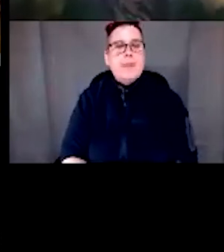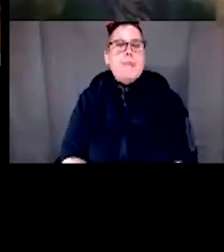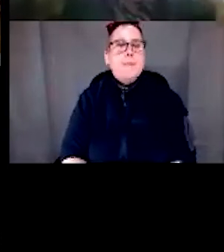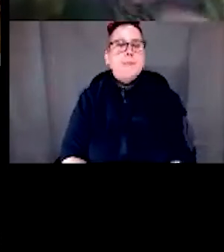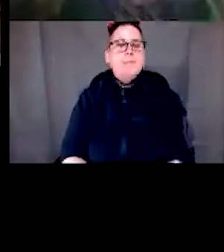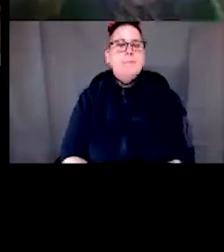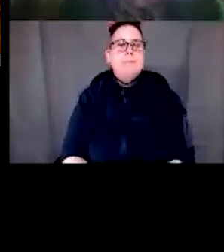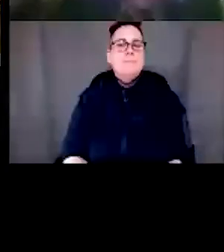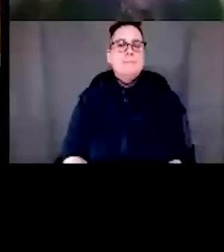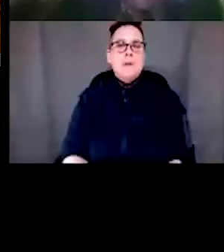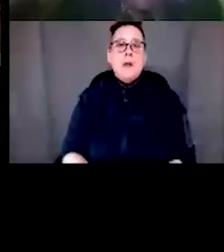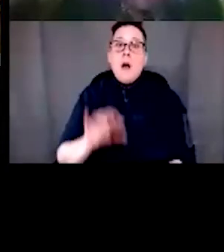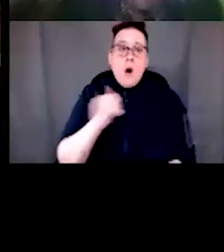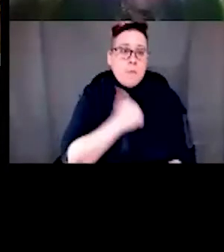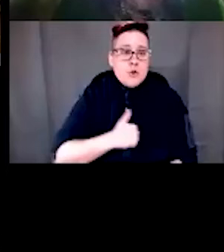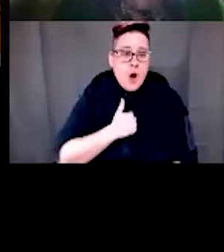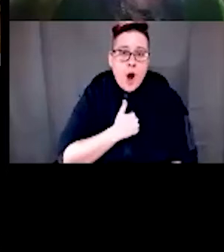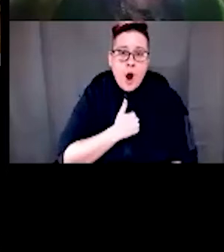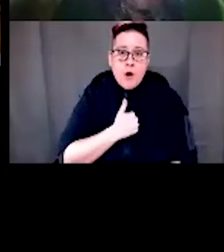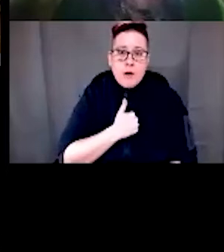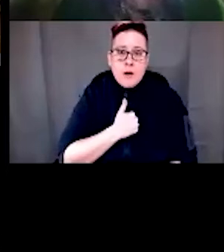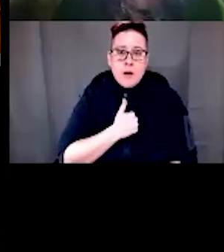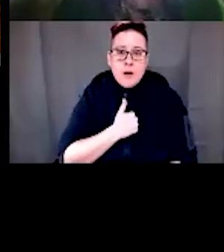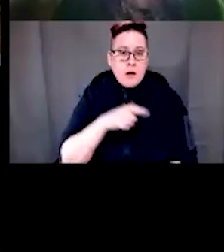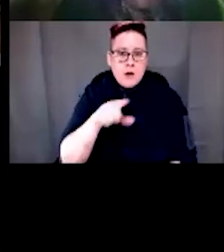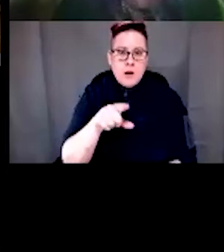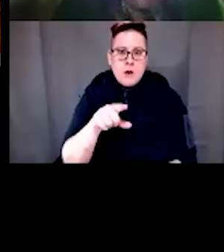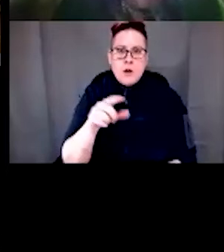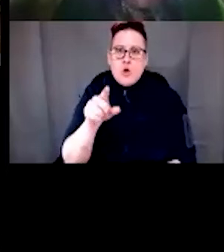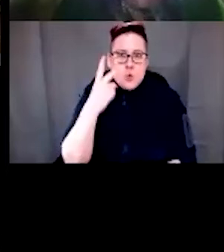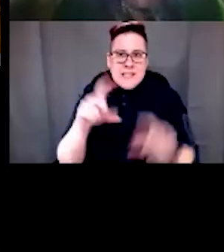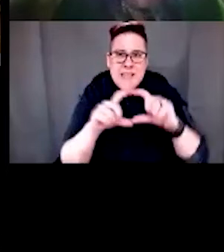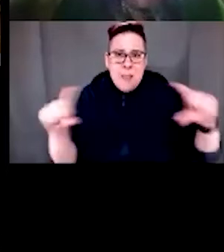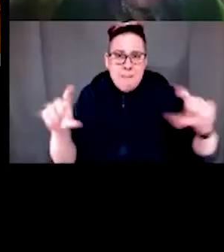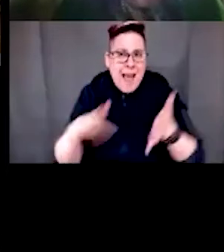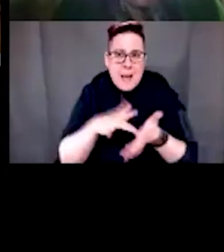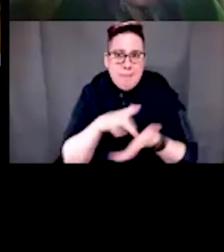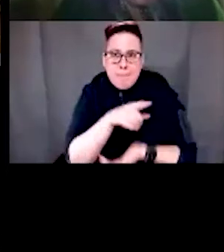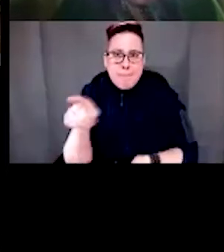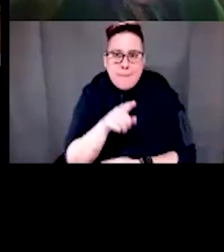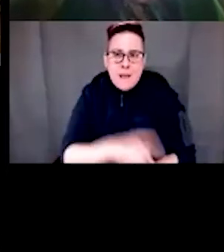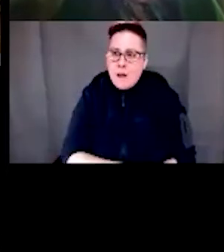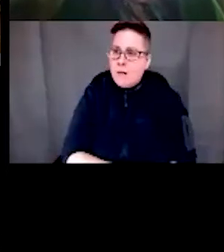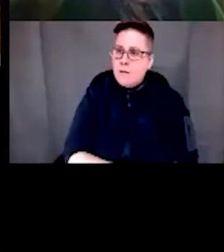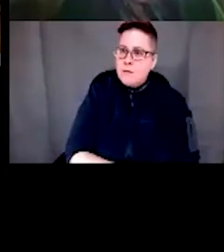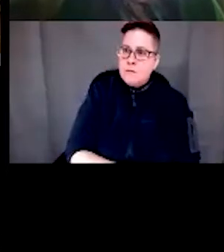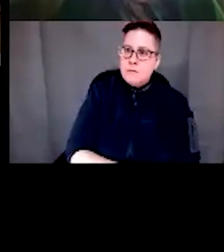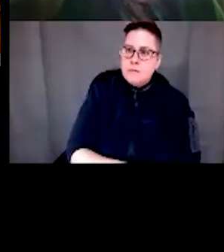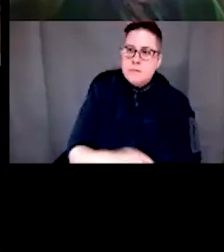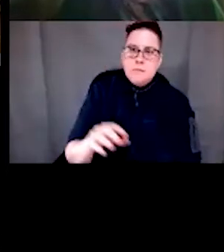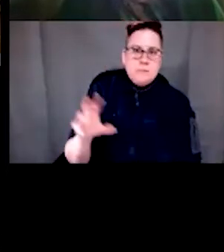mental health, I'm sorry, is this band in the middle of what you guys are seeing? For some reason it